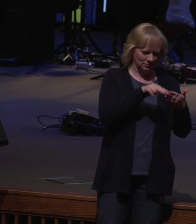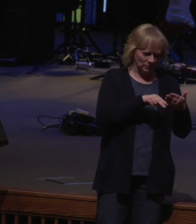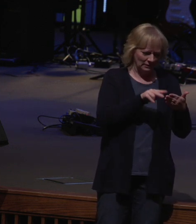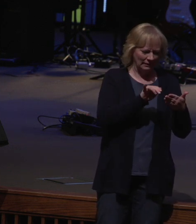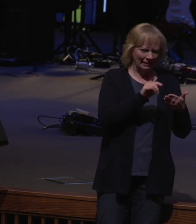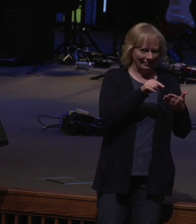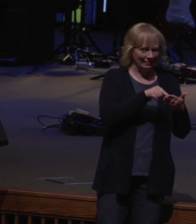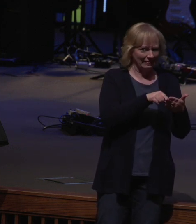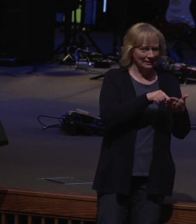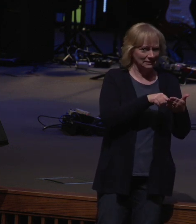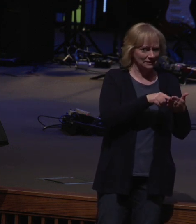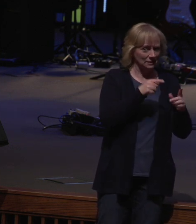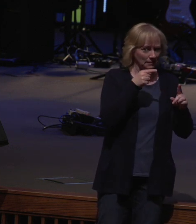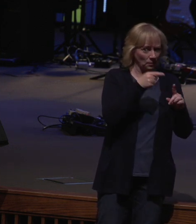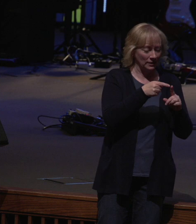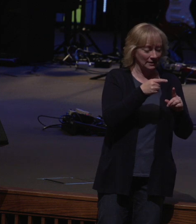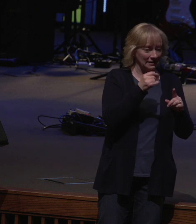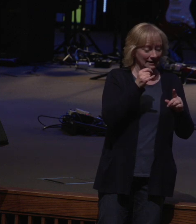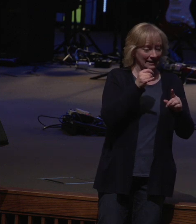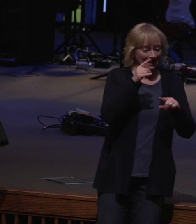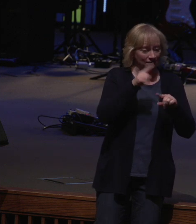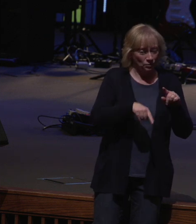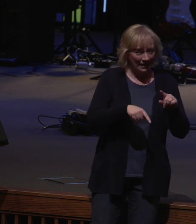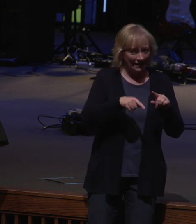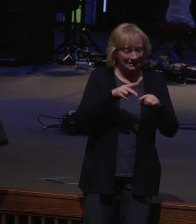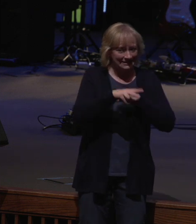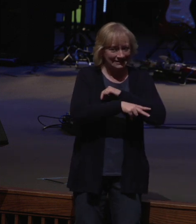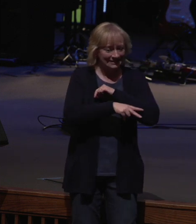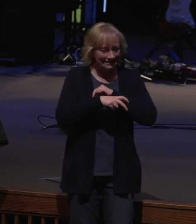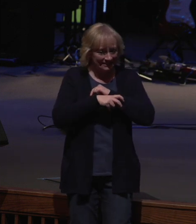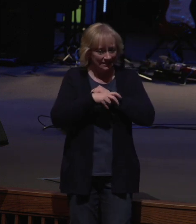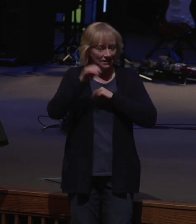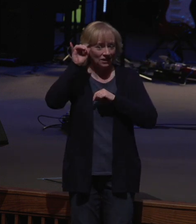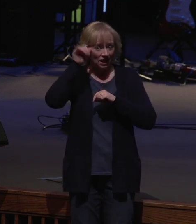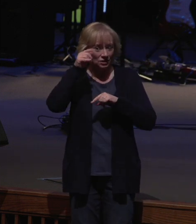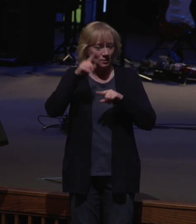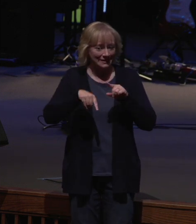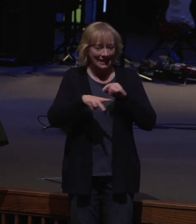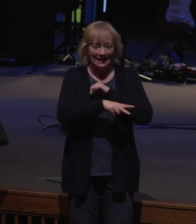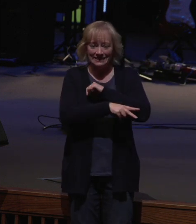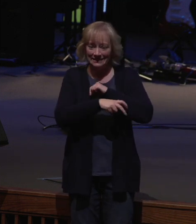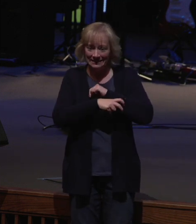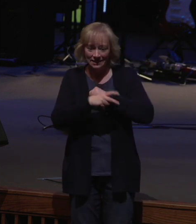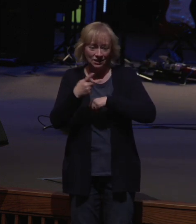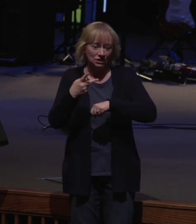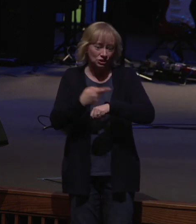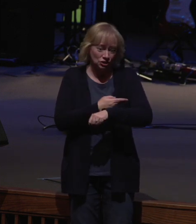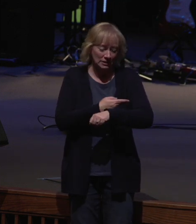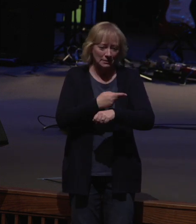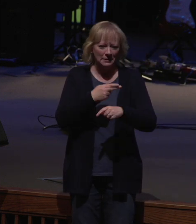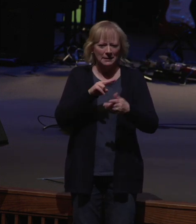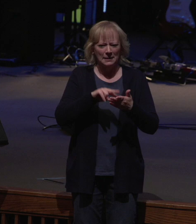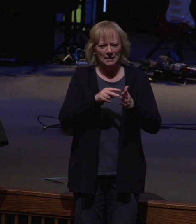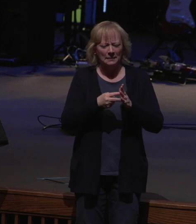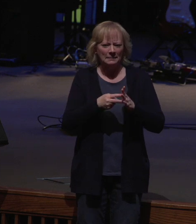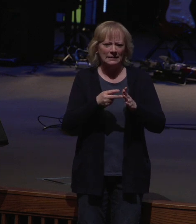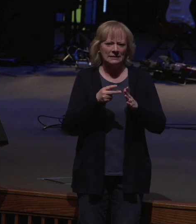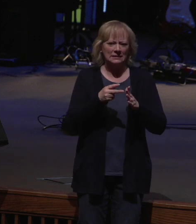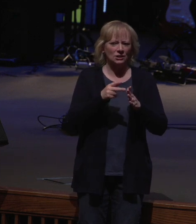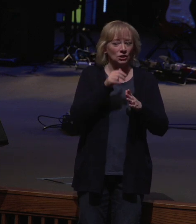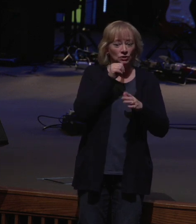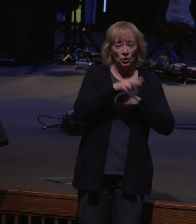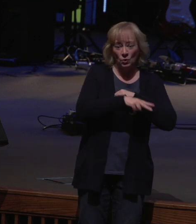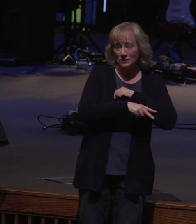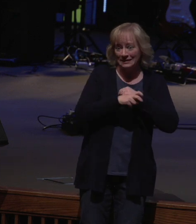point. So if you can't steal the oxen, you can't steal the sheep, that means leave his kangaroo, don't take the cat, anything. You're not supposed